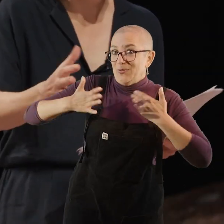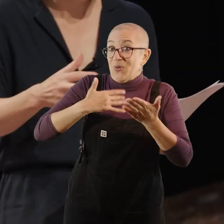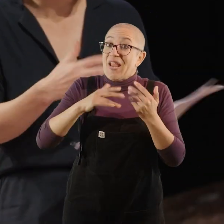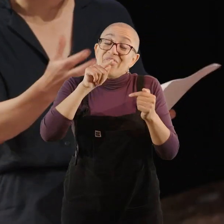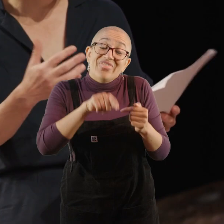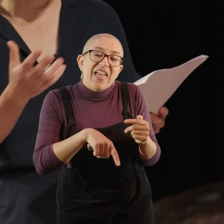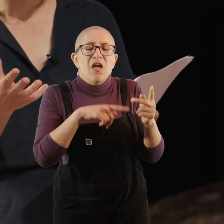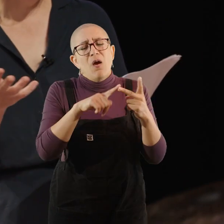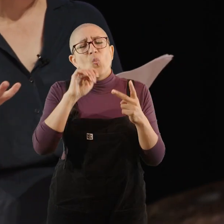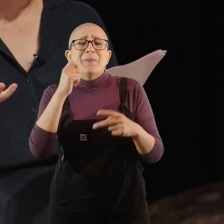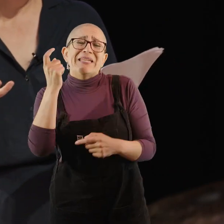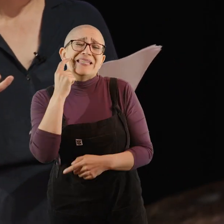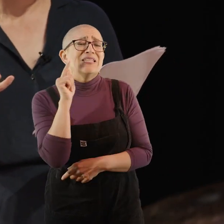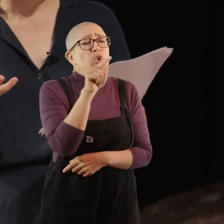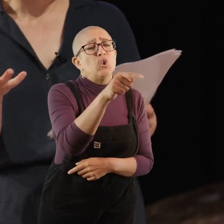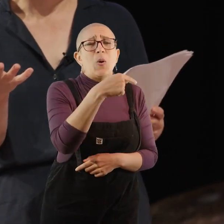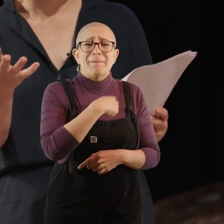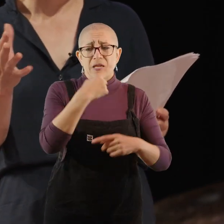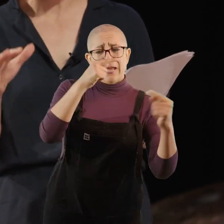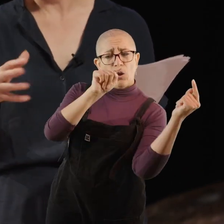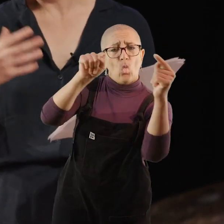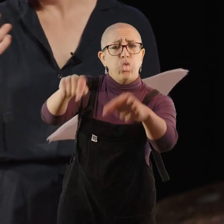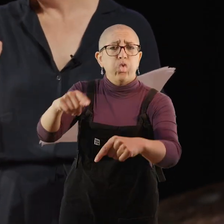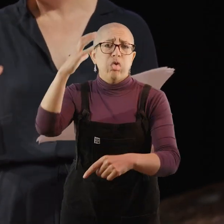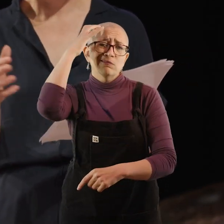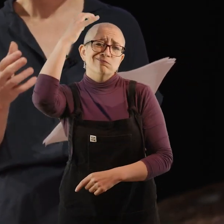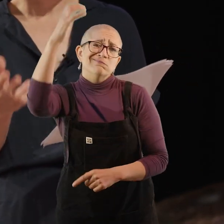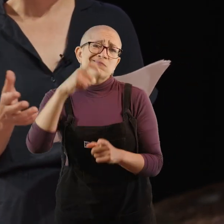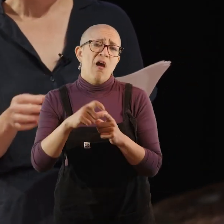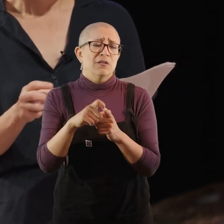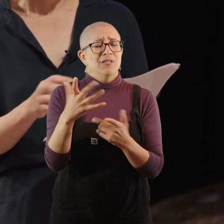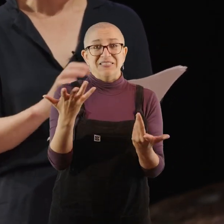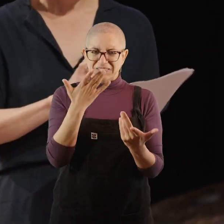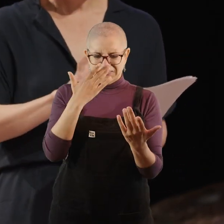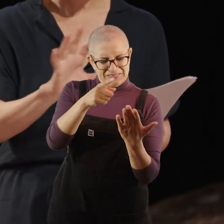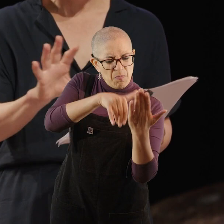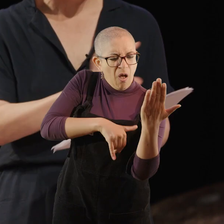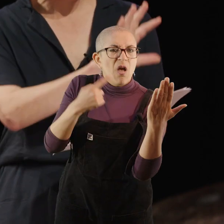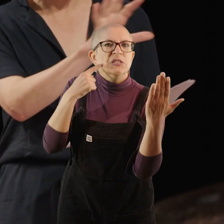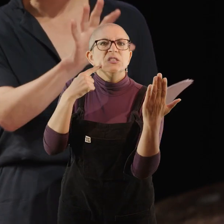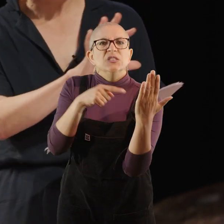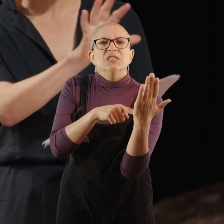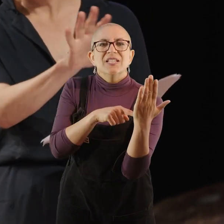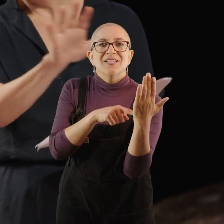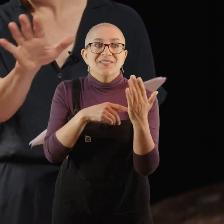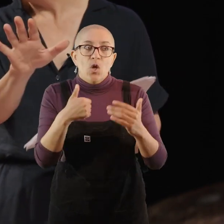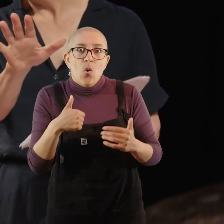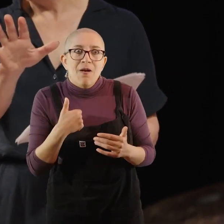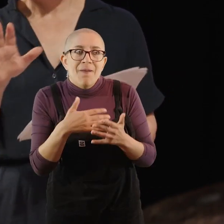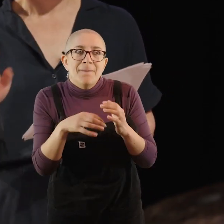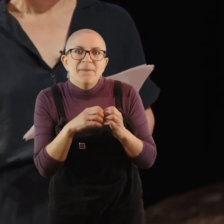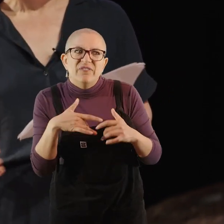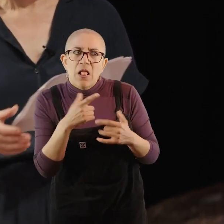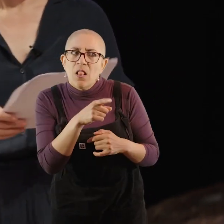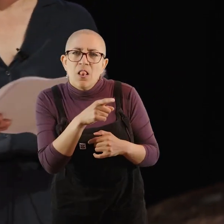be easy, what can you and I not perform on the unguarded Duncan, makes it sound, you know, and so she still feels he's not there